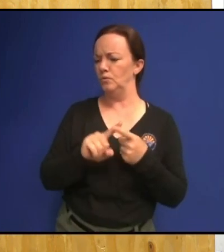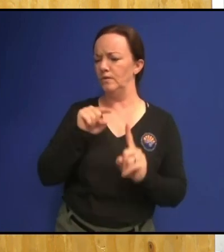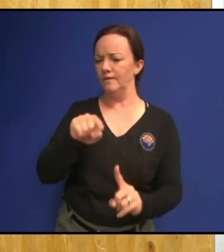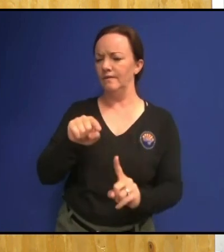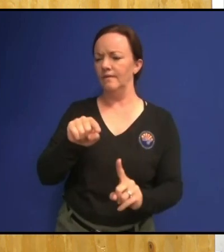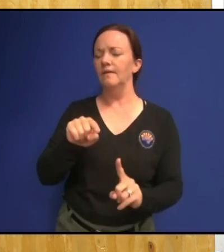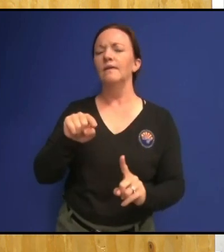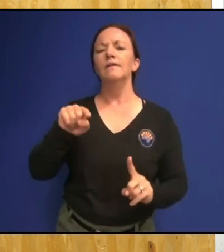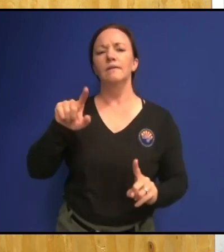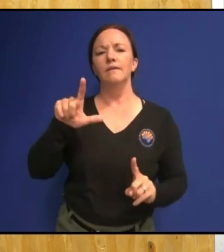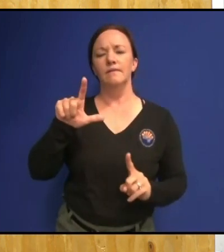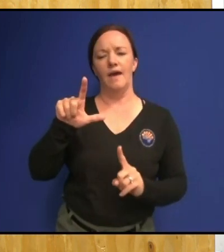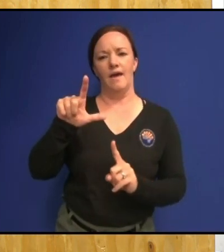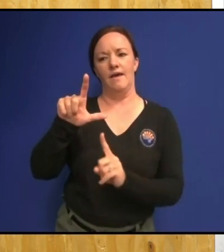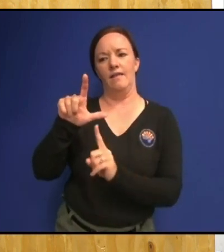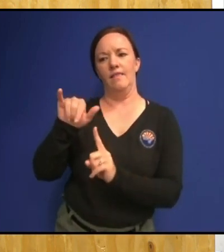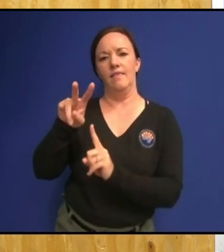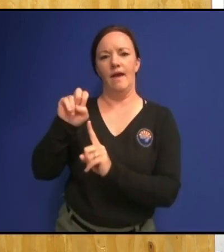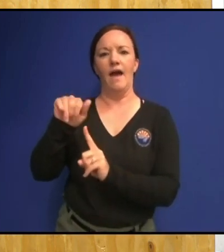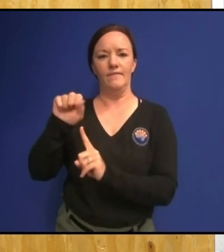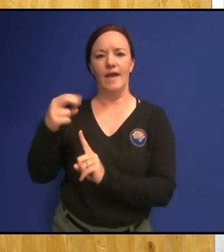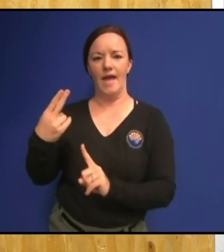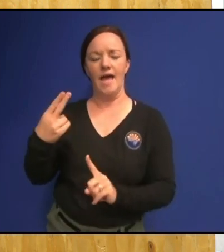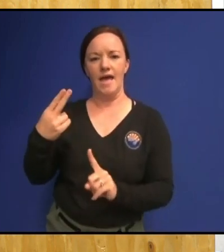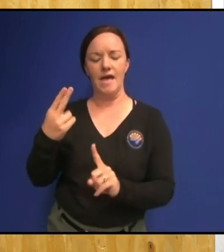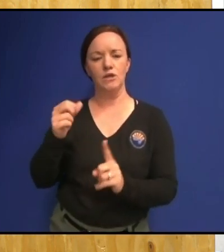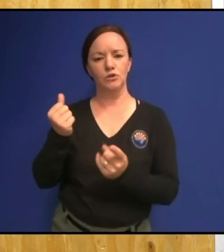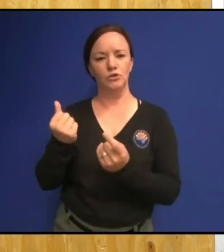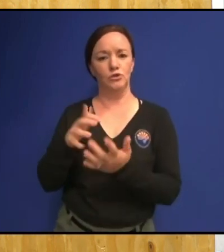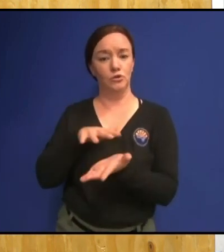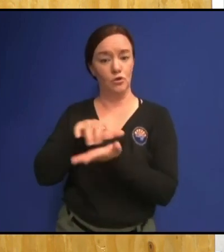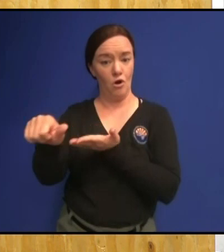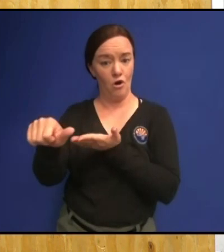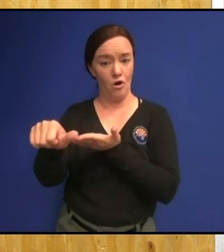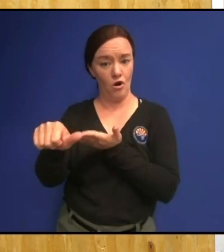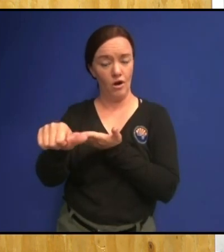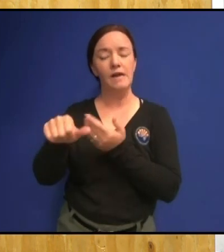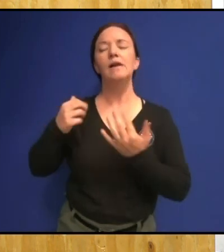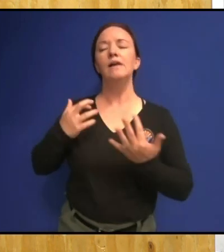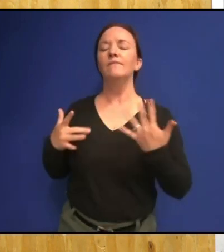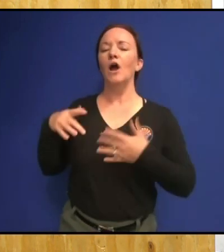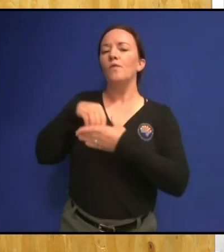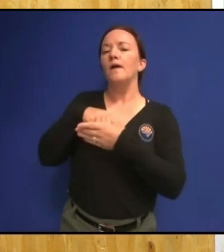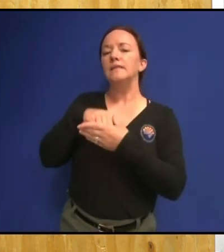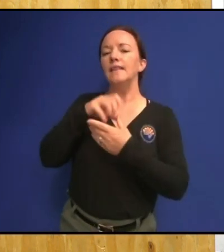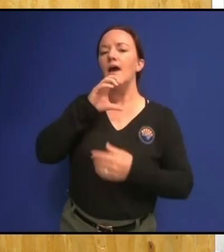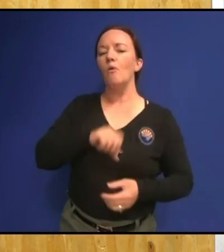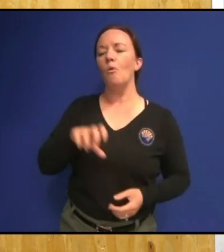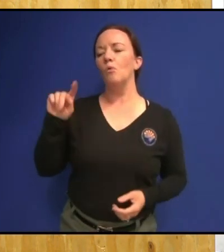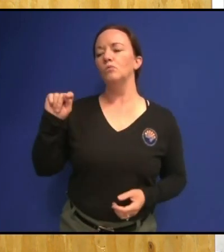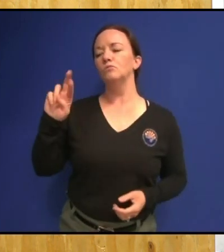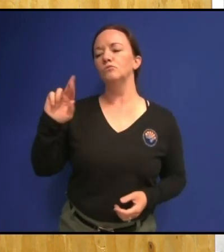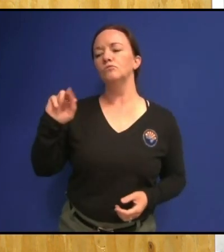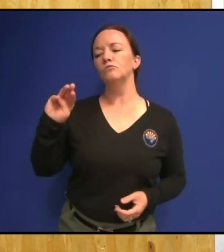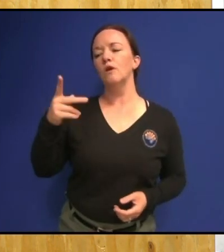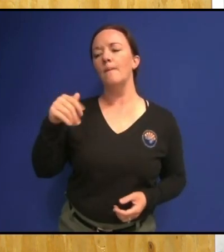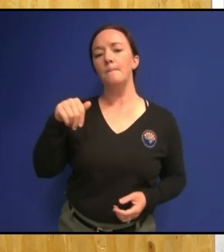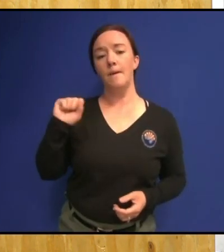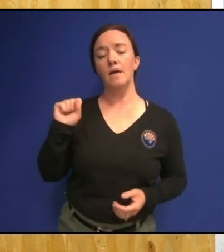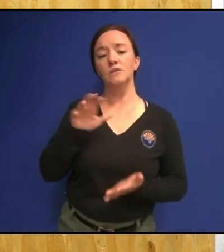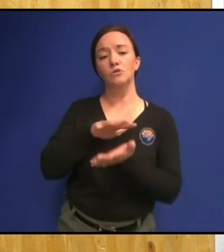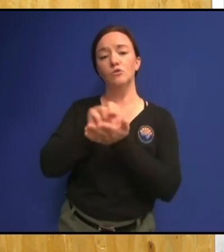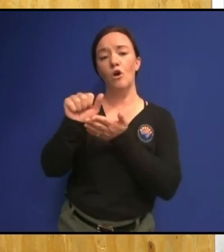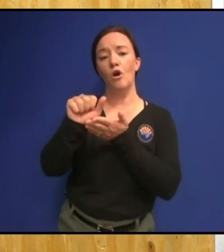scar. This fire that is burning in the old Trampas scar up here. This is Hamilton